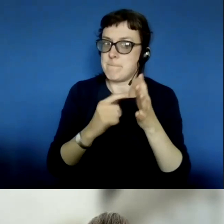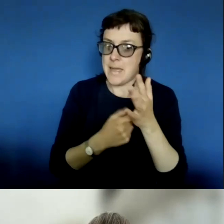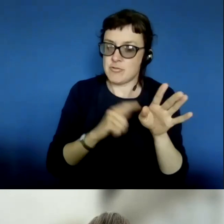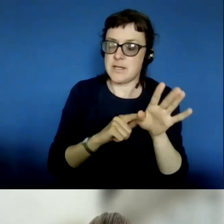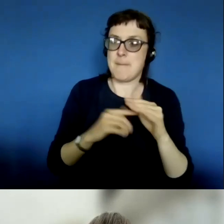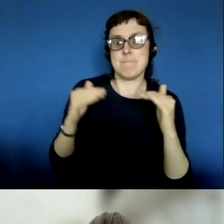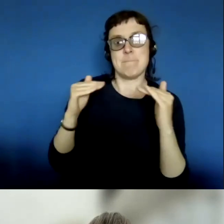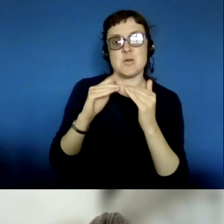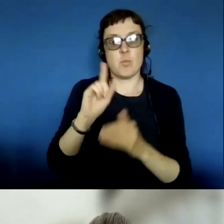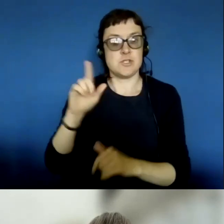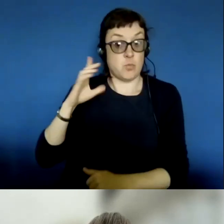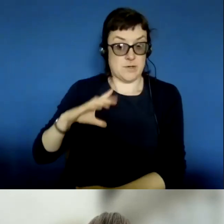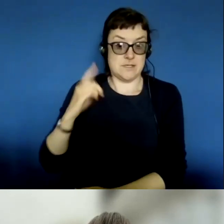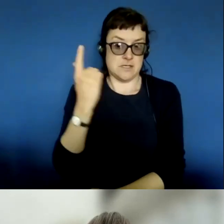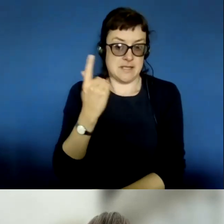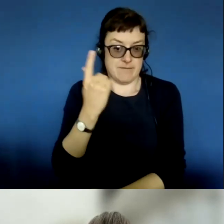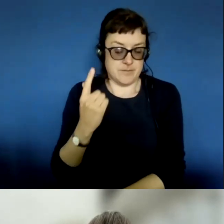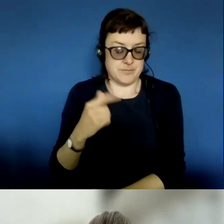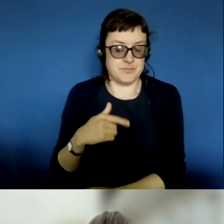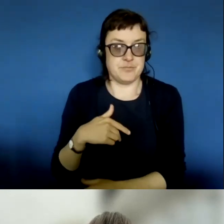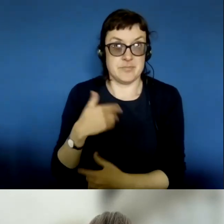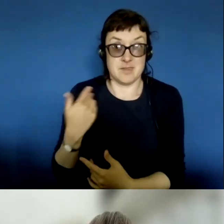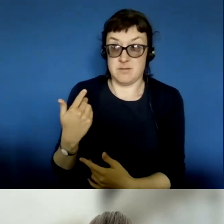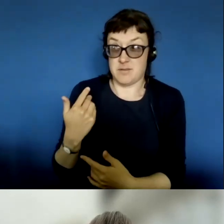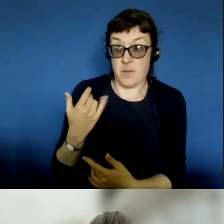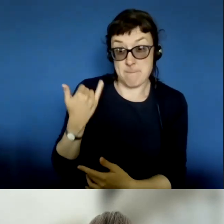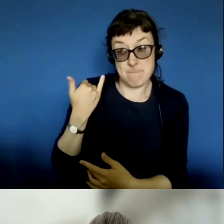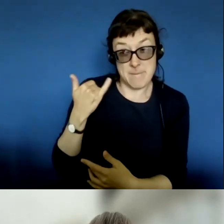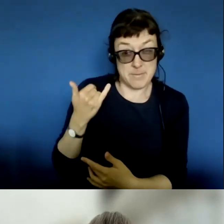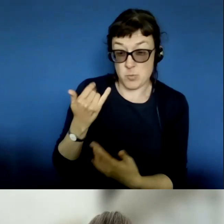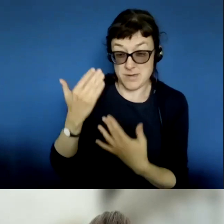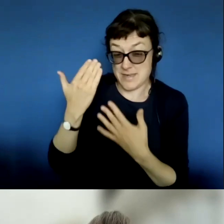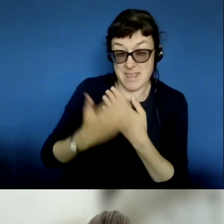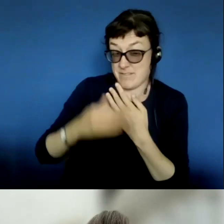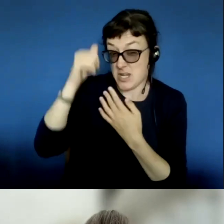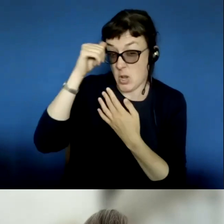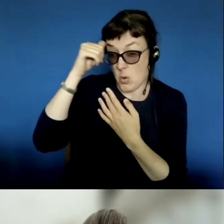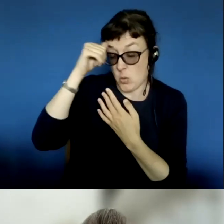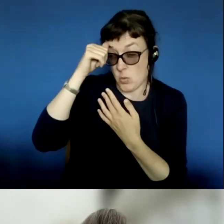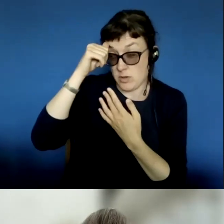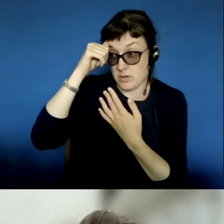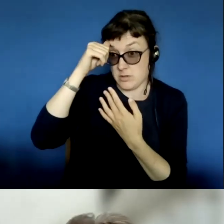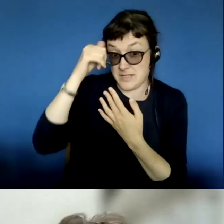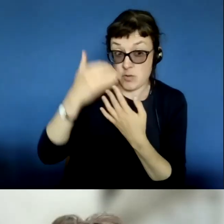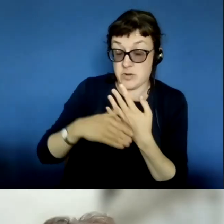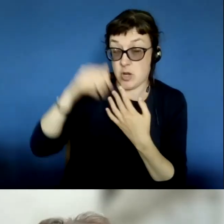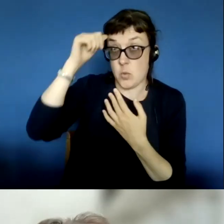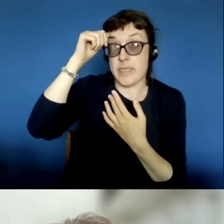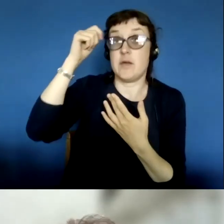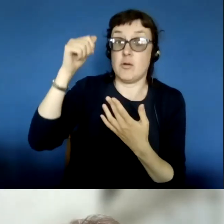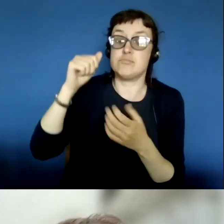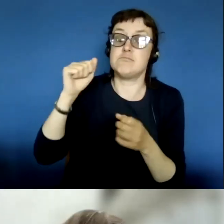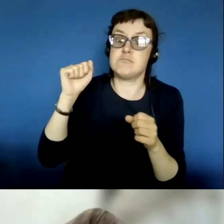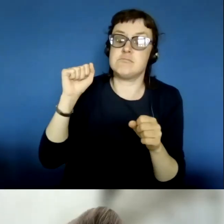And I think, rather as Samantha and Jennifer were saying, maybe we will never get to a stage of feeling secure that we